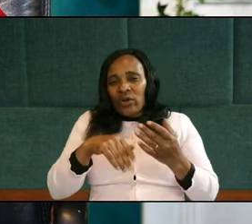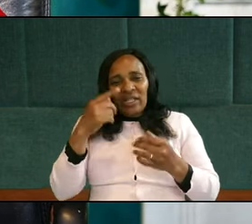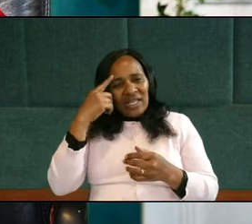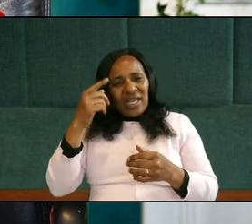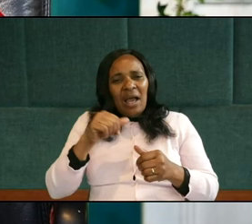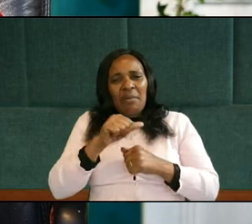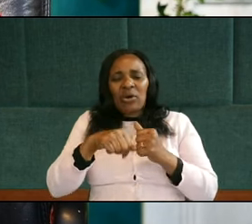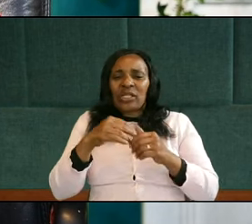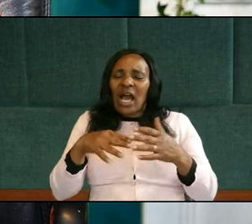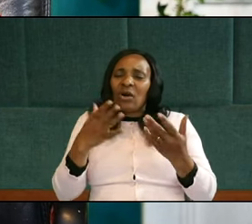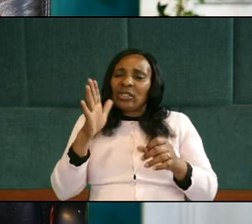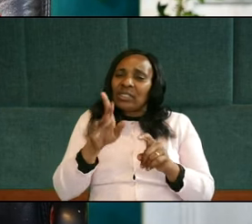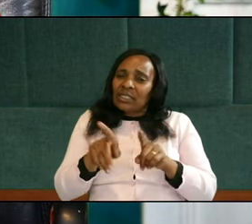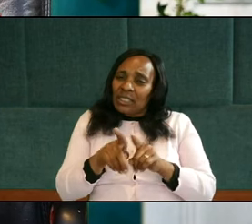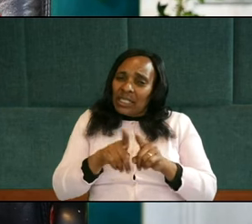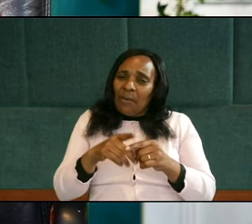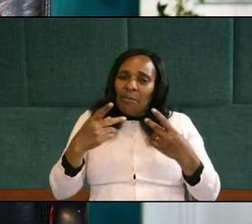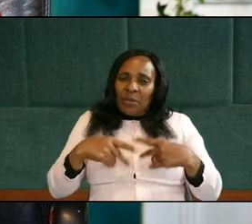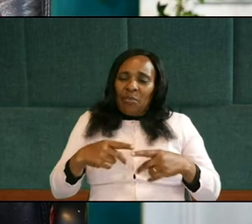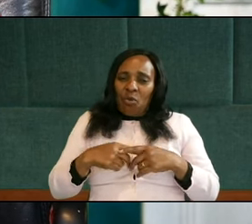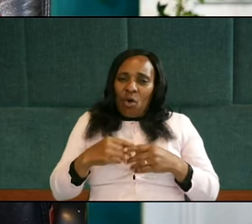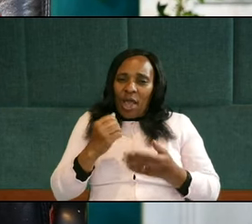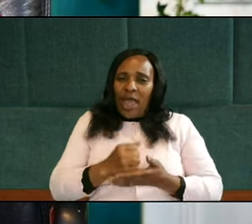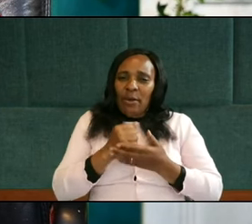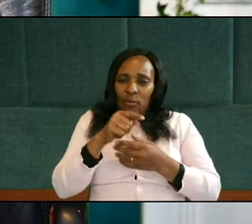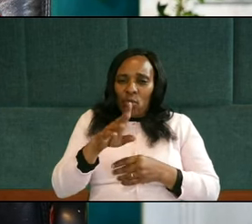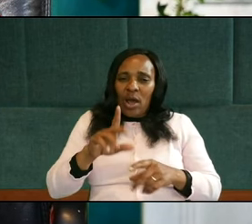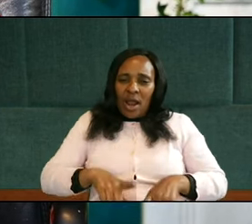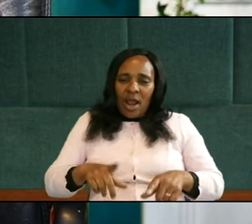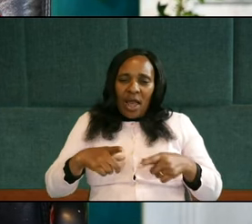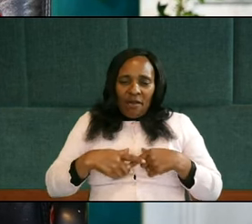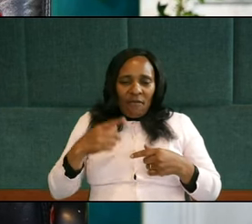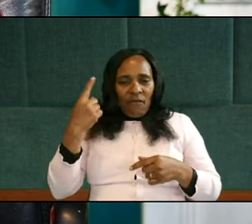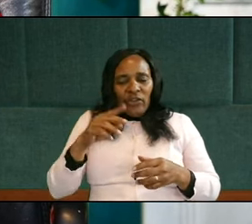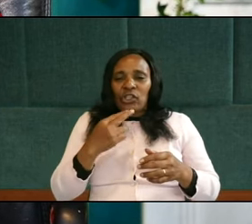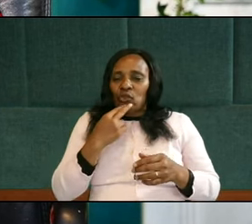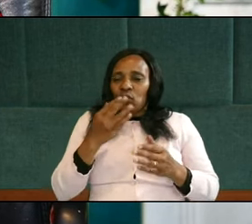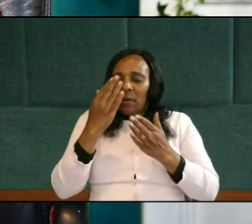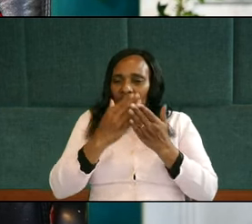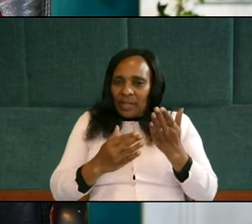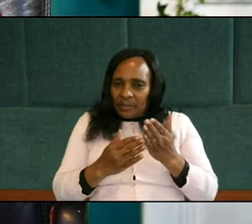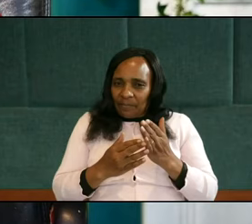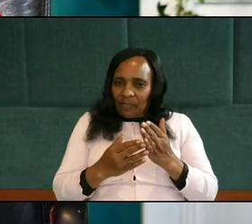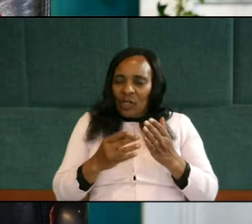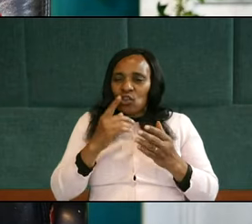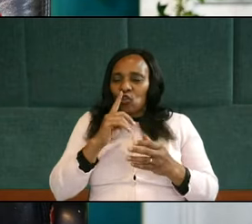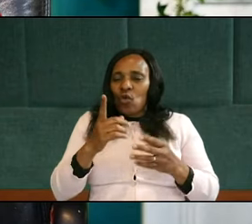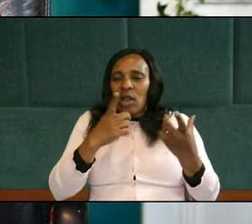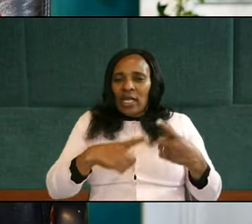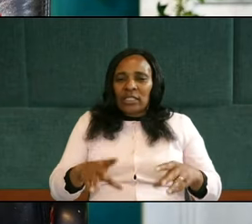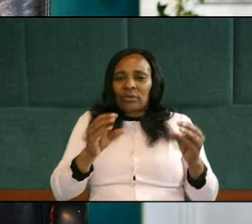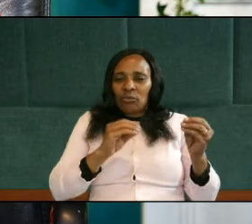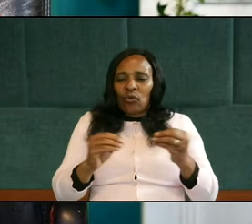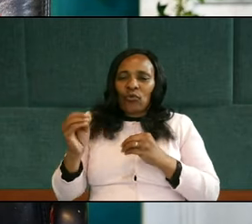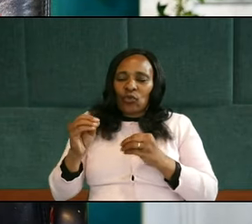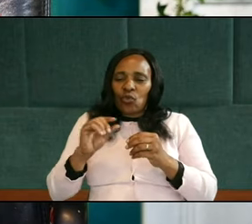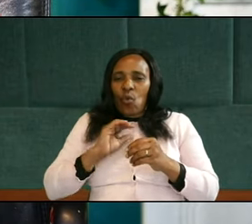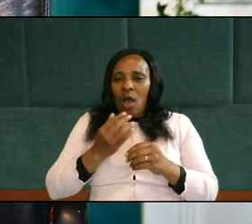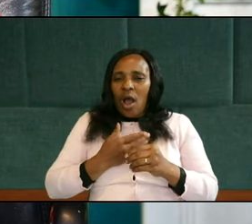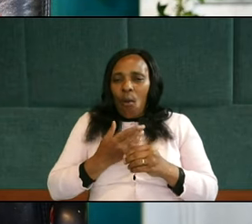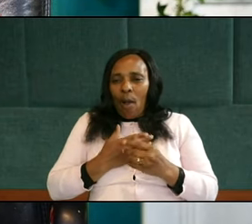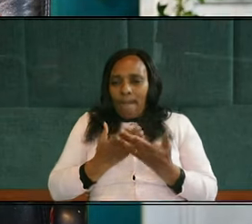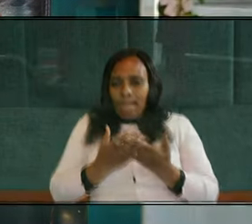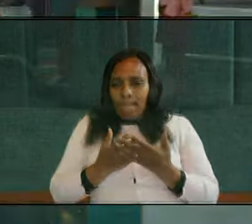about how such people can shape your life. So that is just our challenge for the Tuesday part. So let's move on to our punchlines for